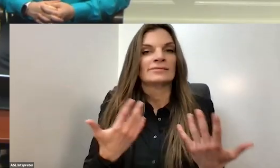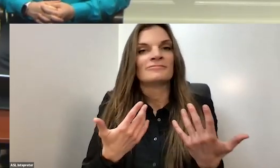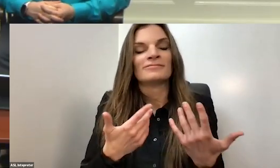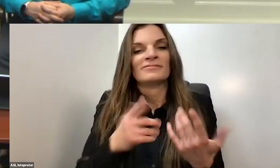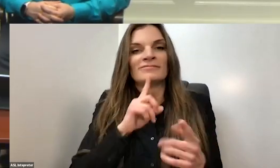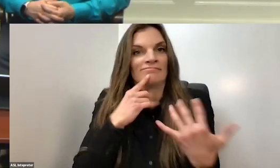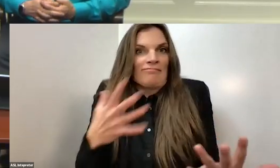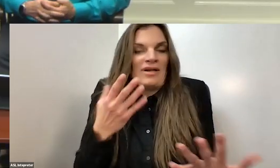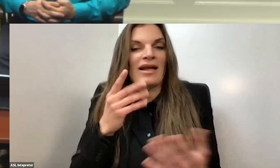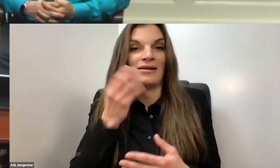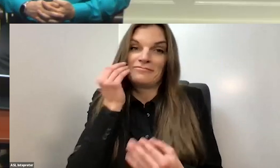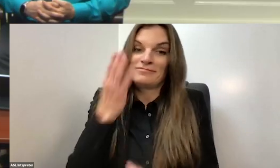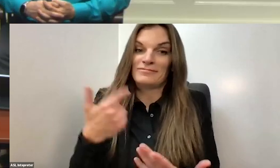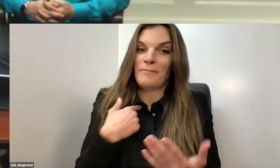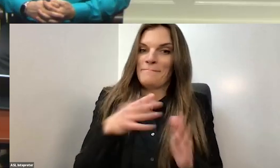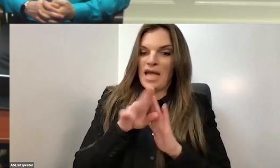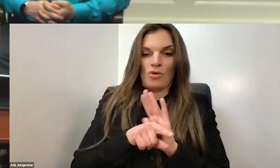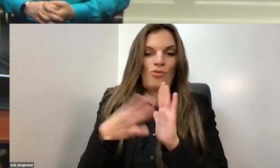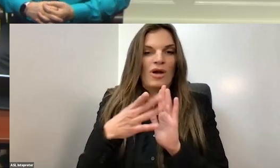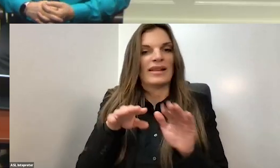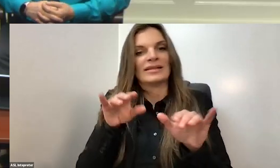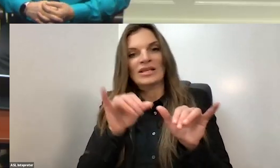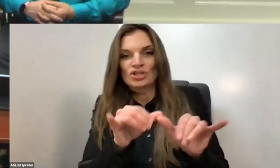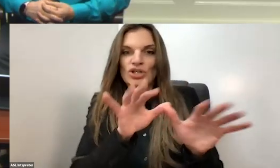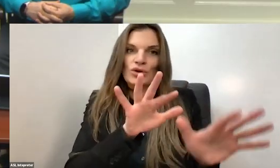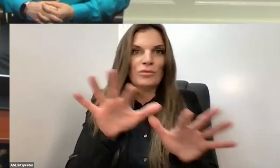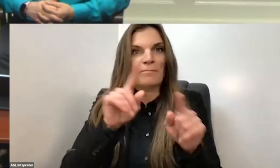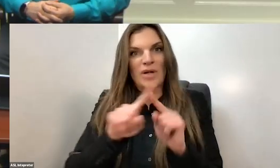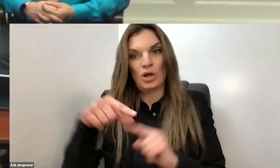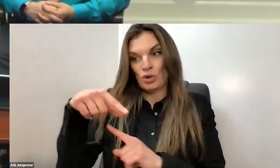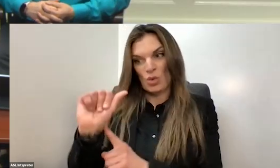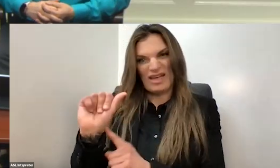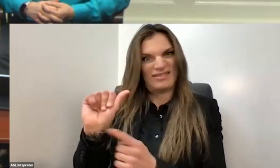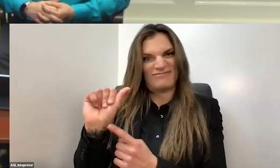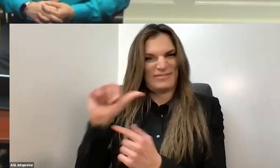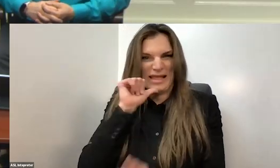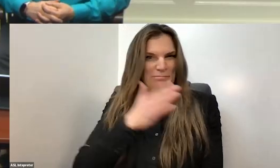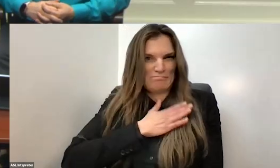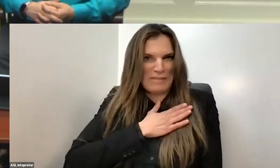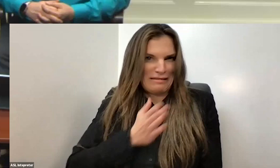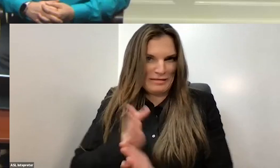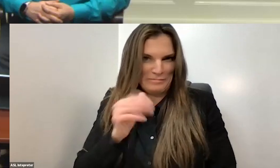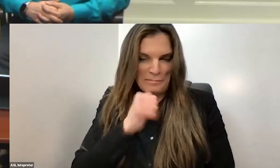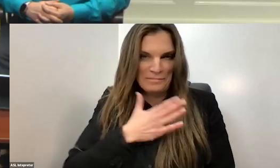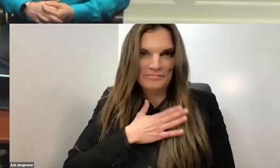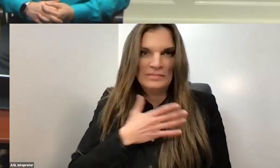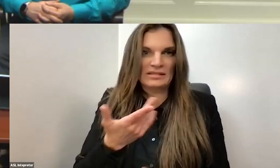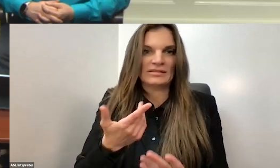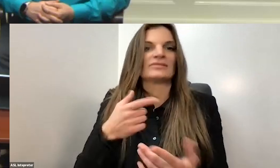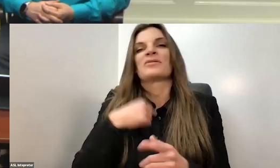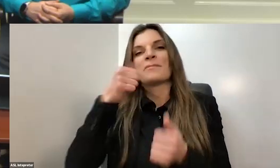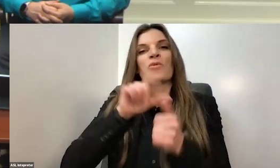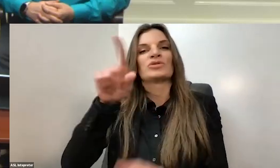QA experience. So I was going to interviews back in Toronto, and they were asking me about, like, talk to us about, like, how you